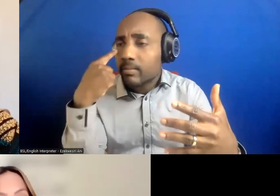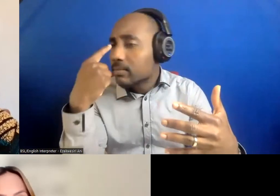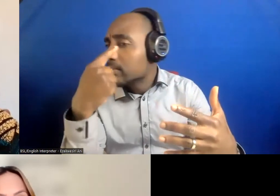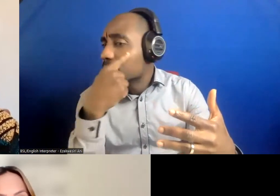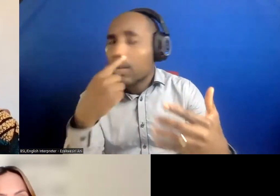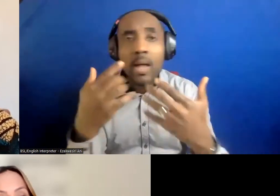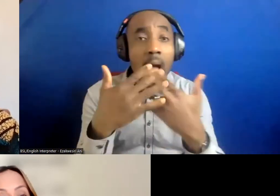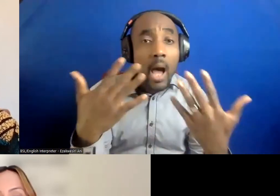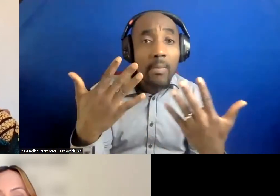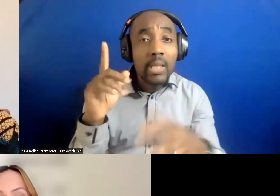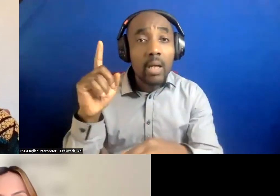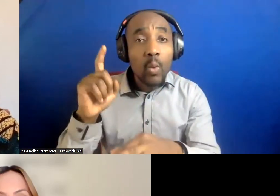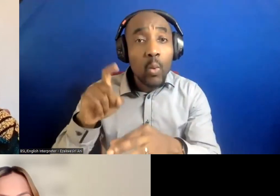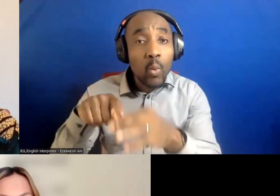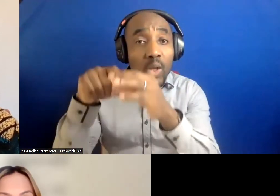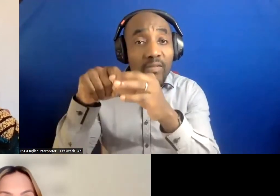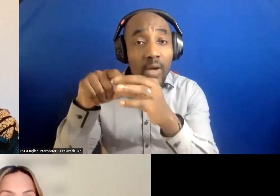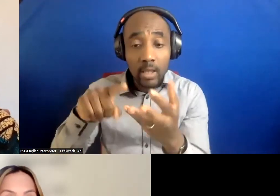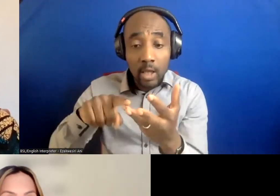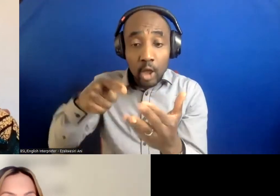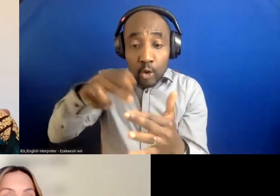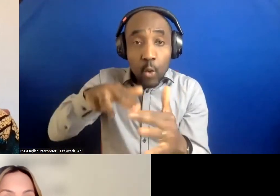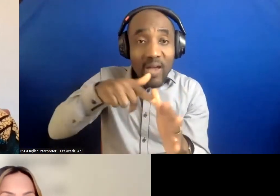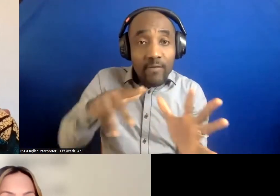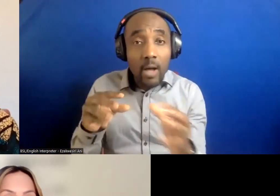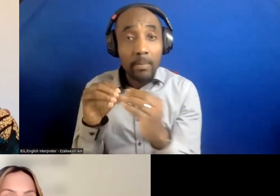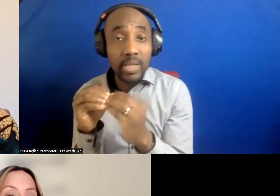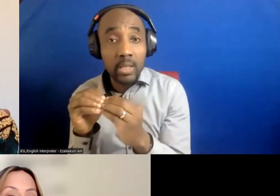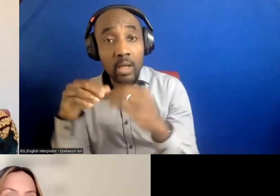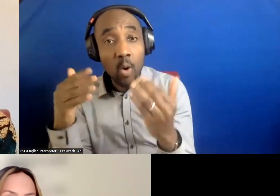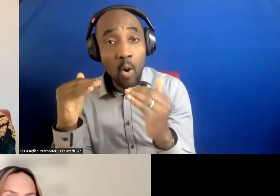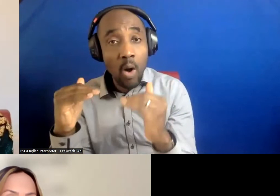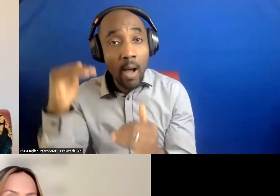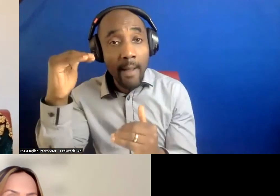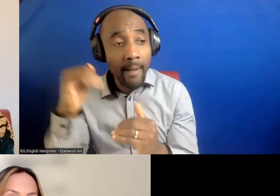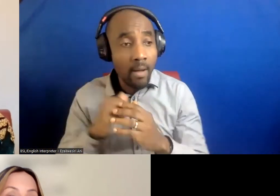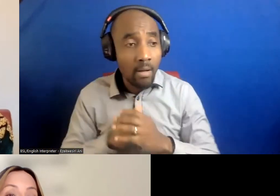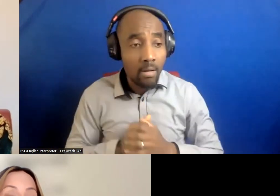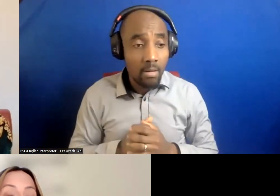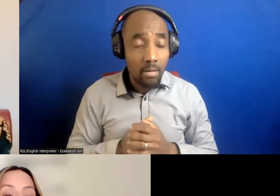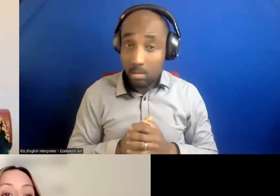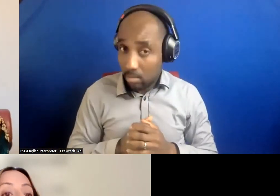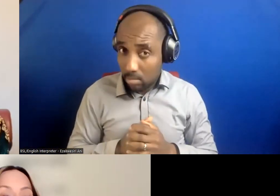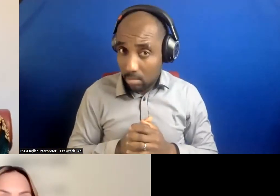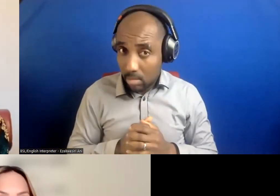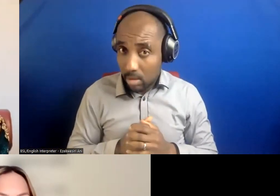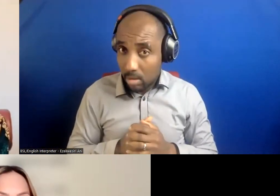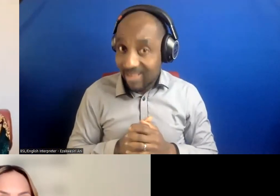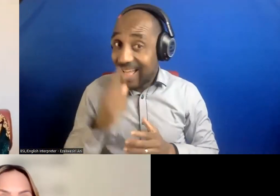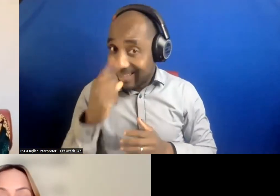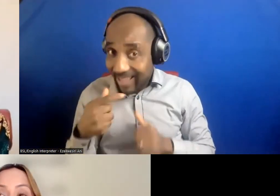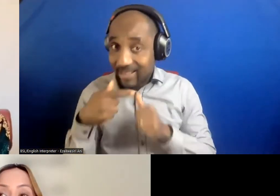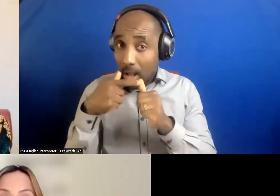are qualified, either at UEFA or above, to be in a position to at least apply for those